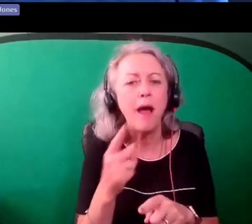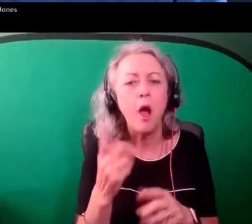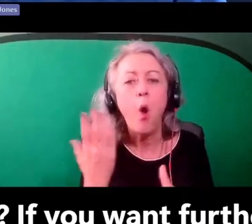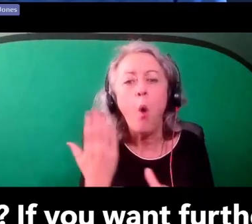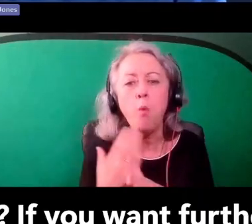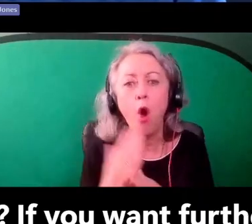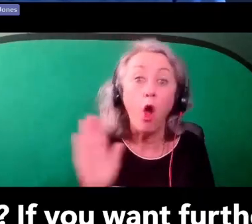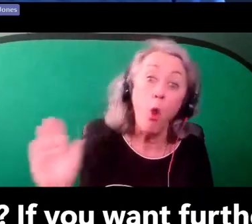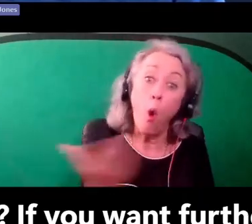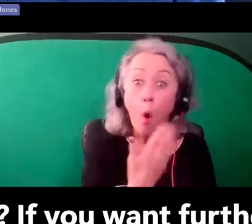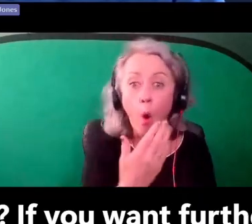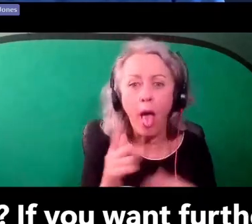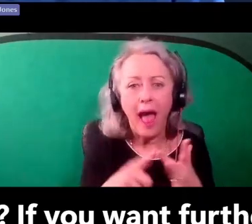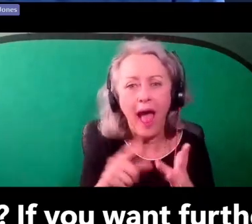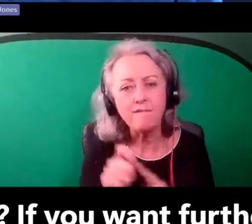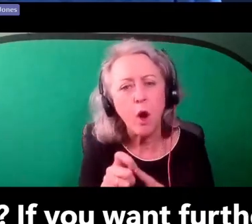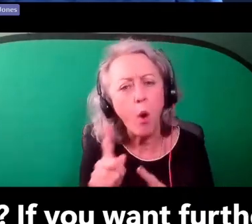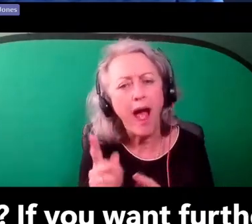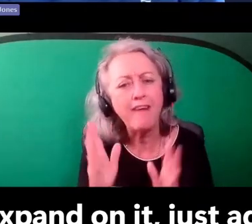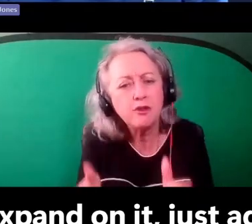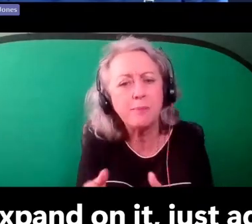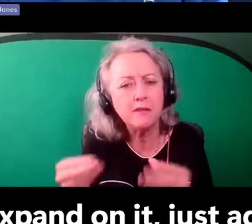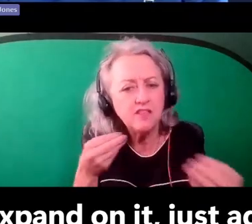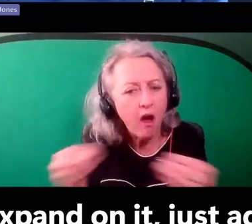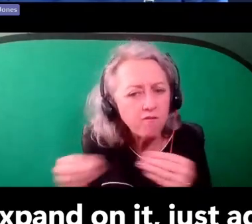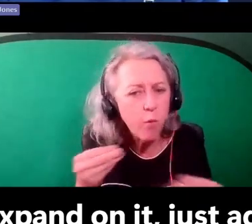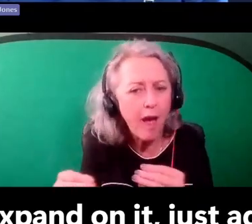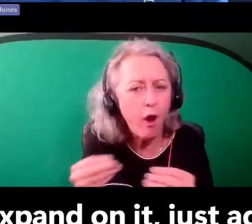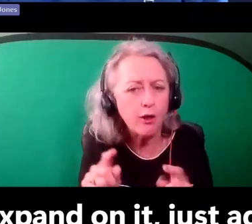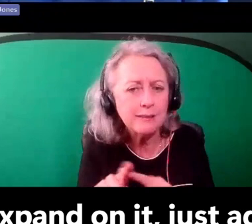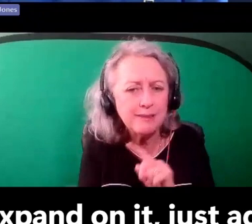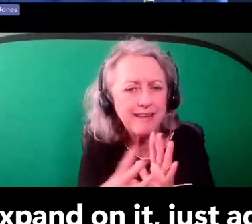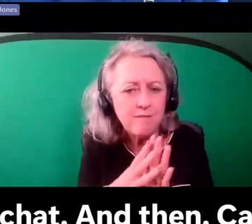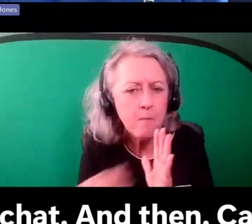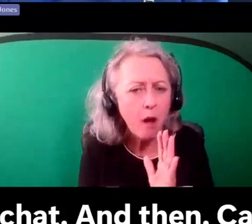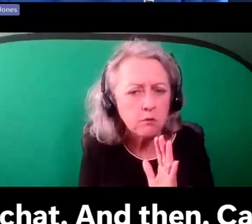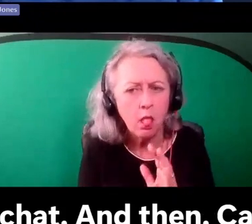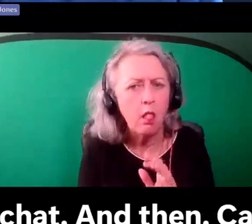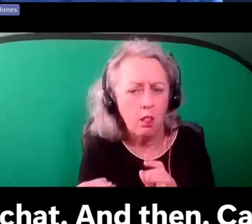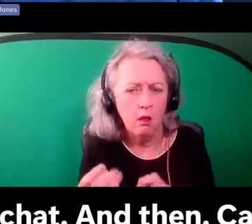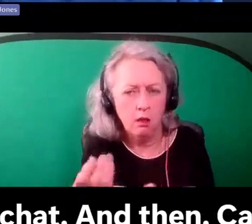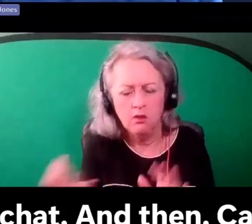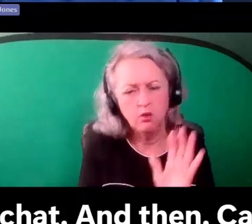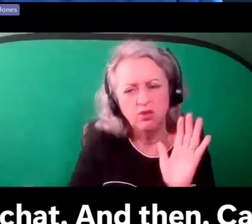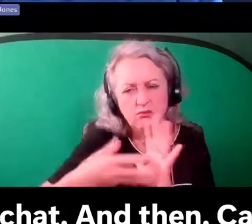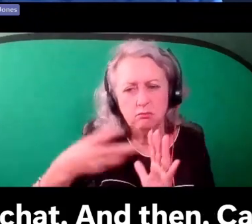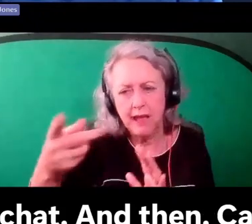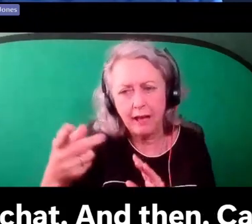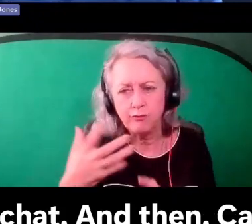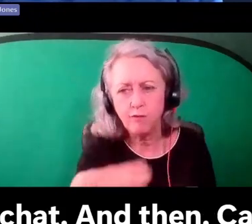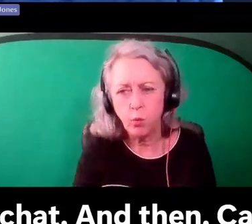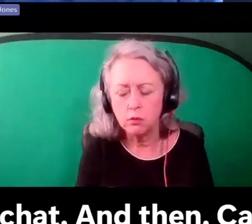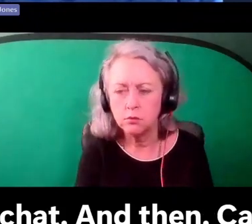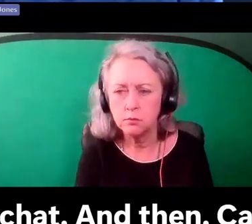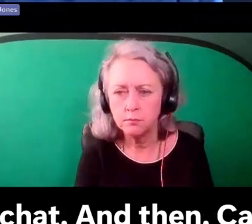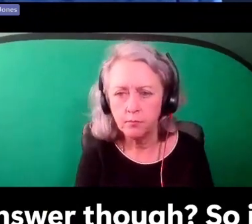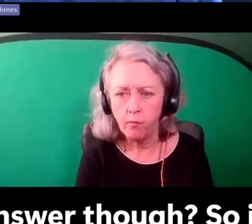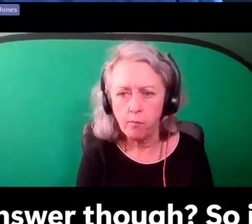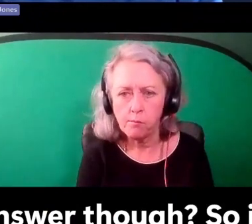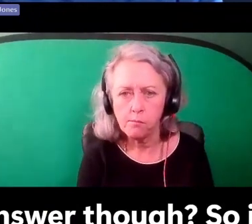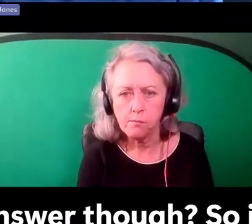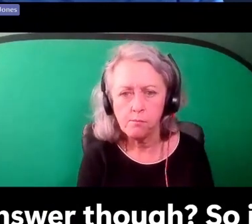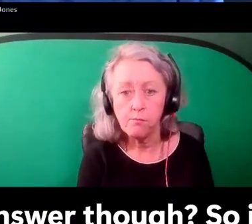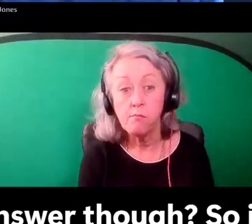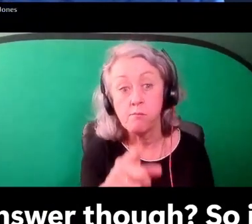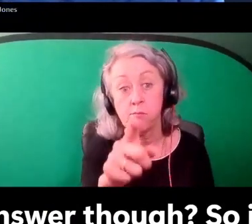certain software or model? If you want us to expand on it, just add something to the chat. And then Don, can I